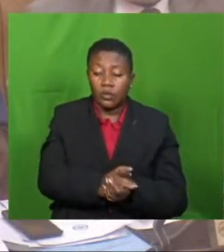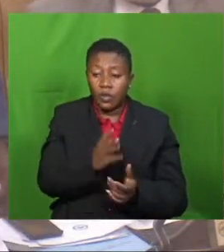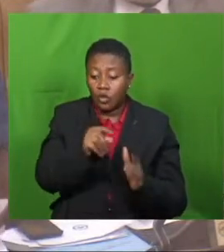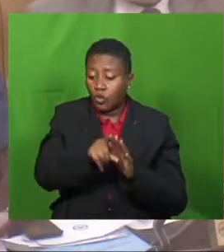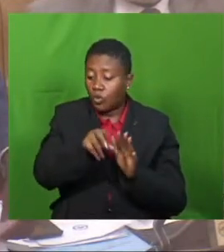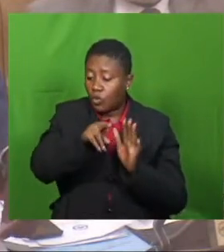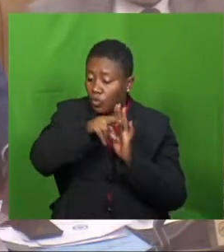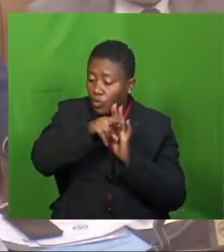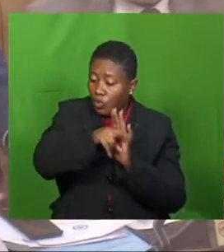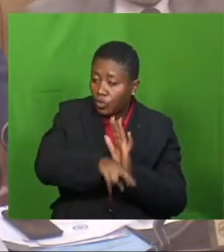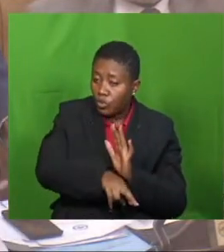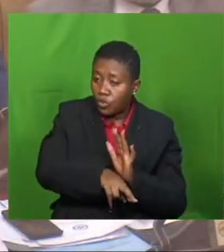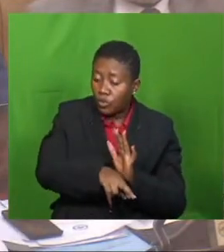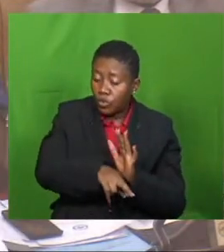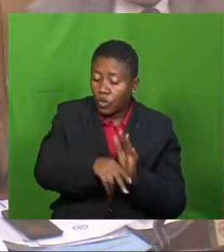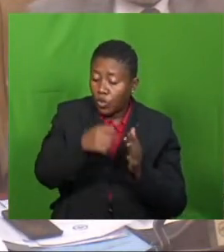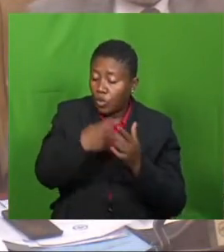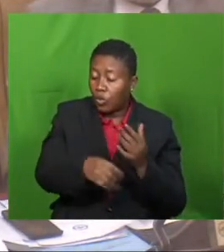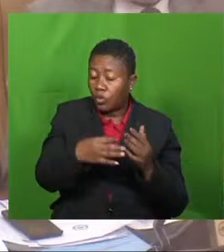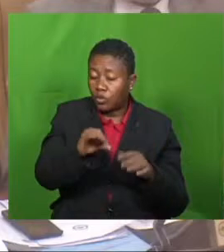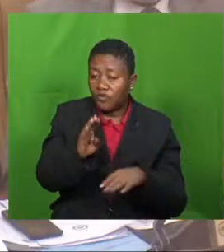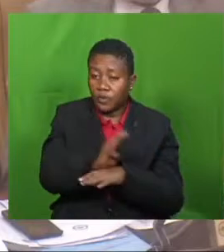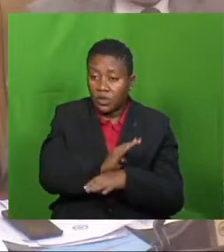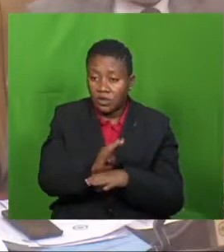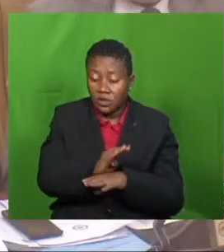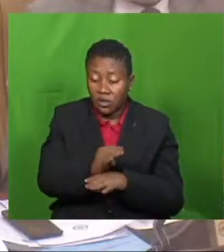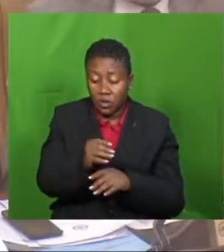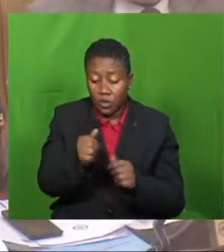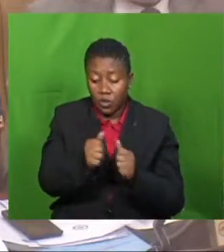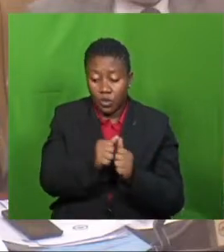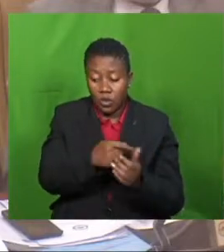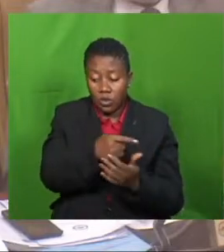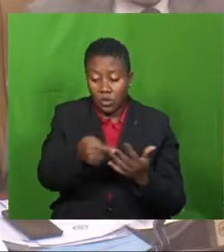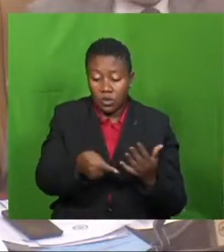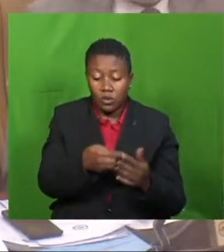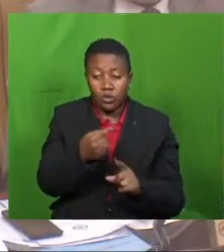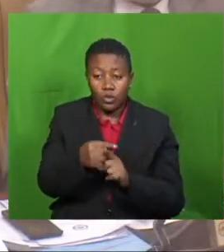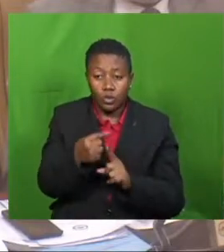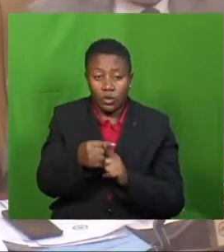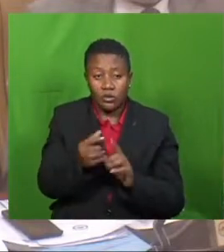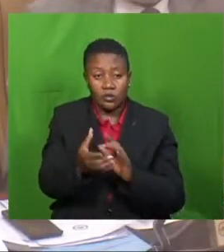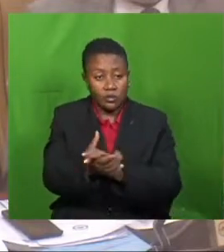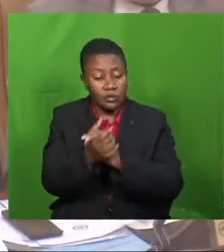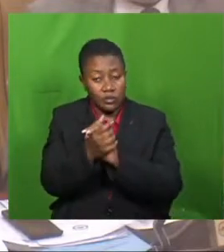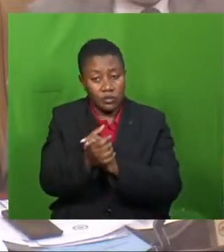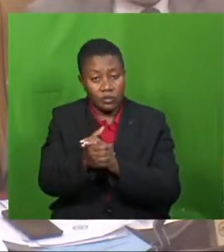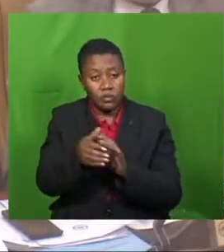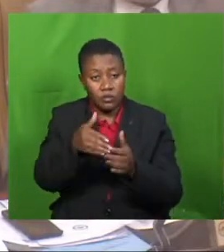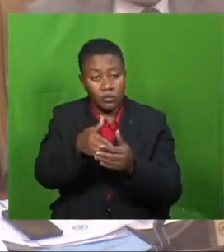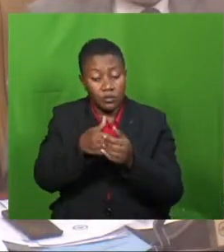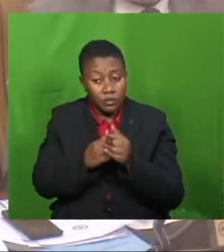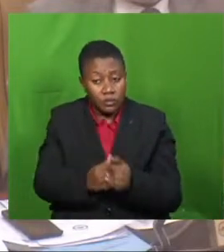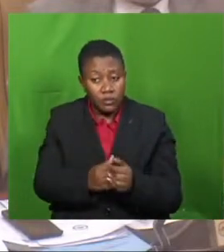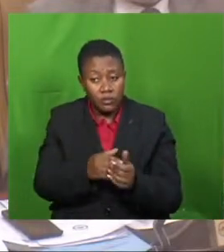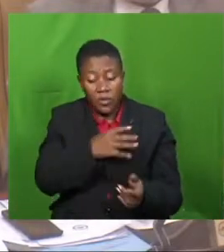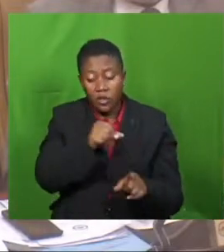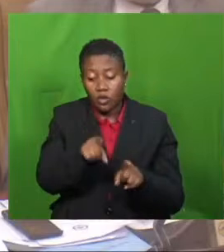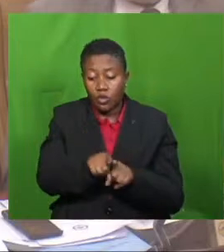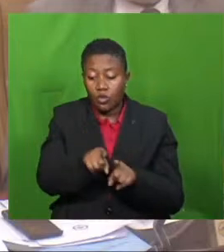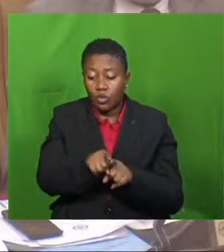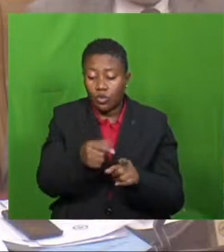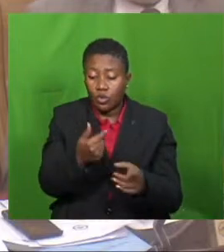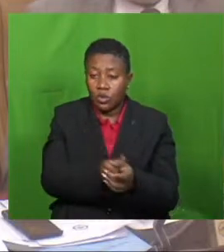the cost of trade. Mr. Speaker, with these words, I want to commend the leader and commend the Ghanaian delegation